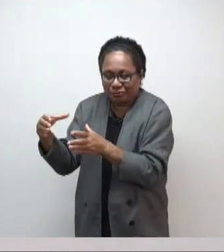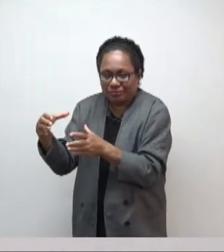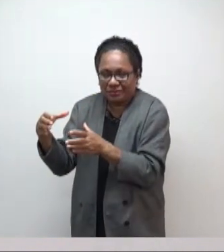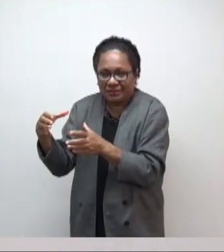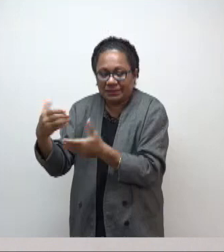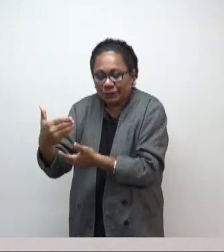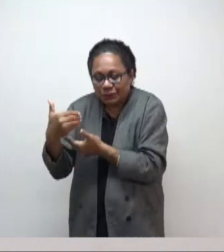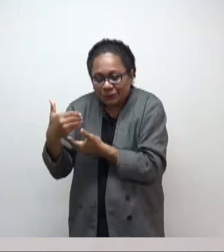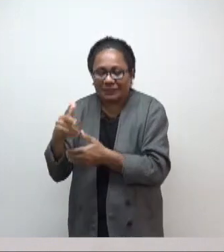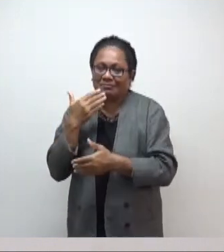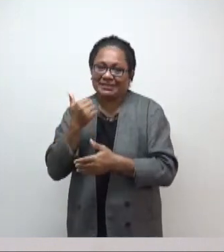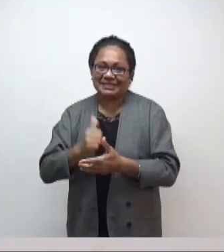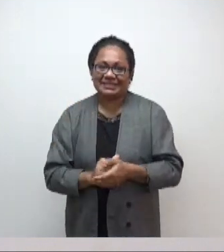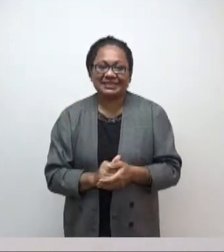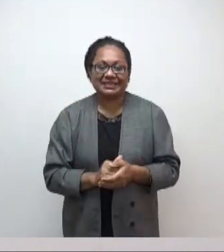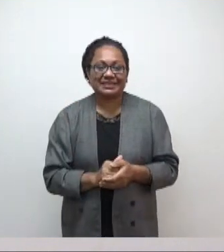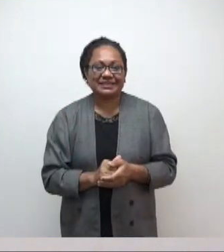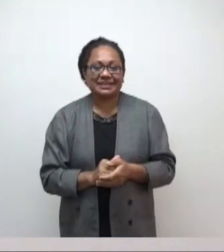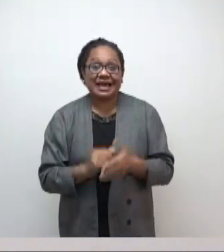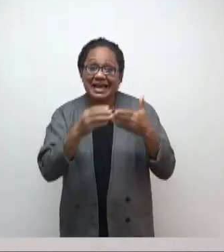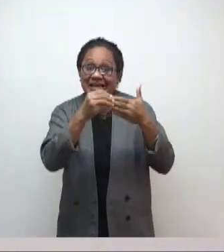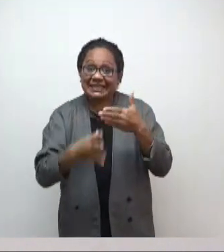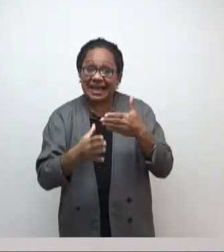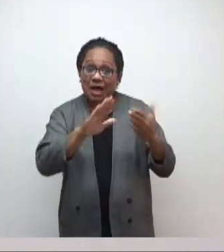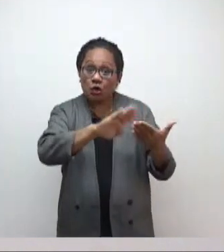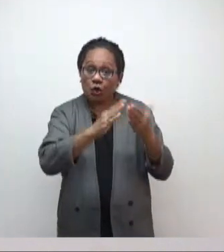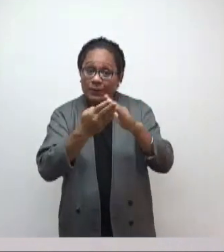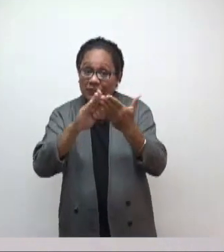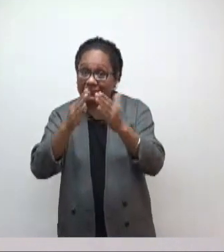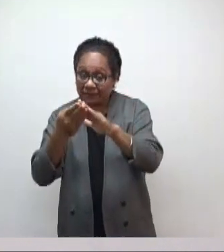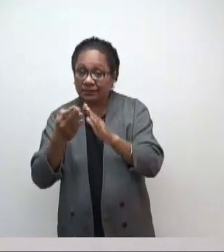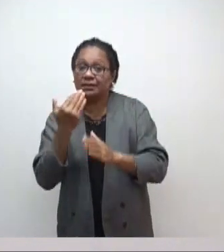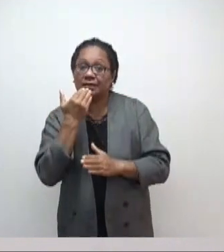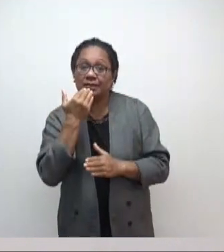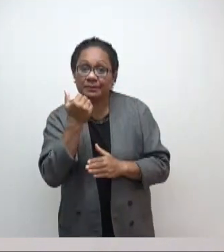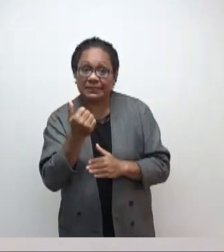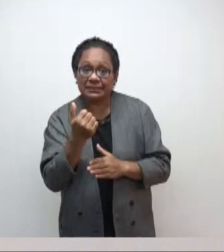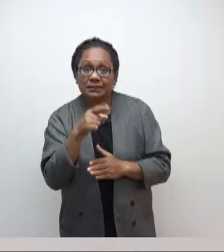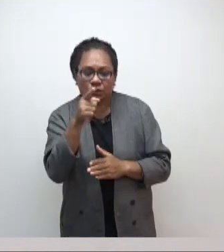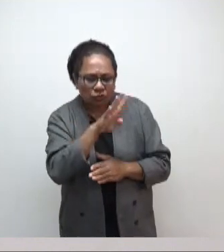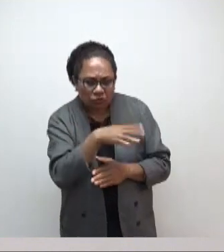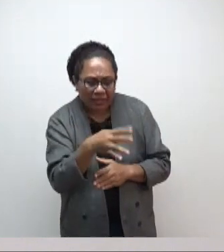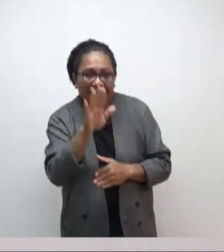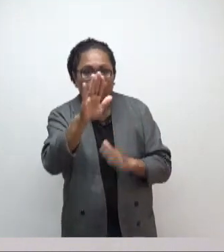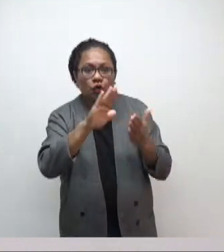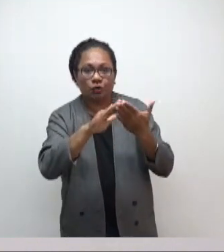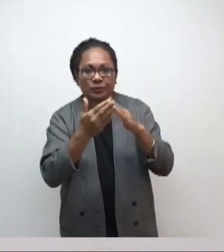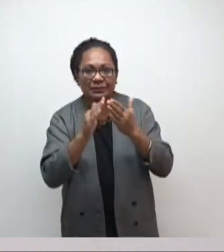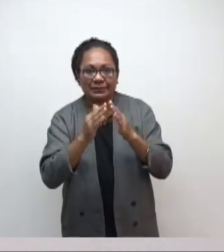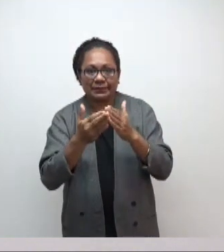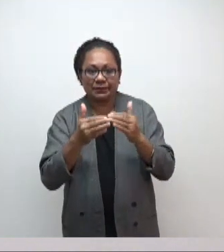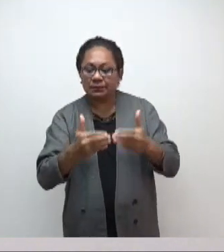Fijians. Community leaders should continue to keep careful track of who exists and enters their